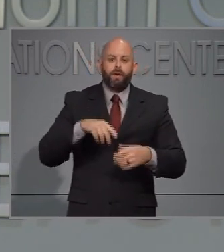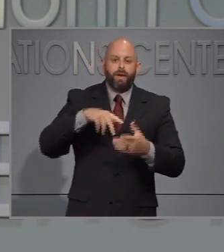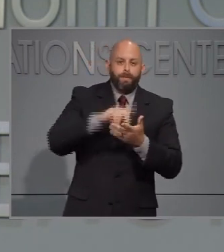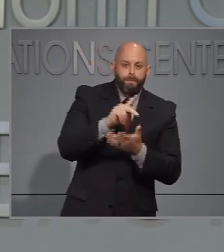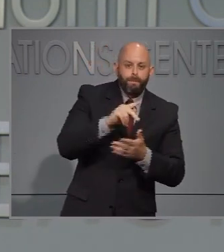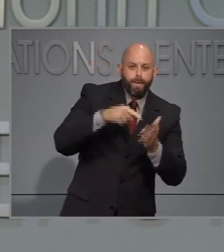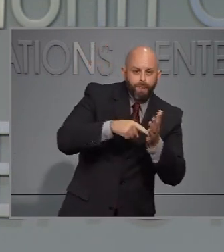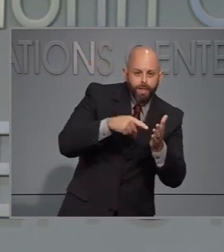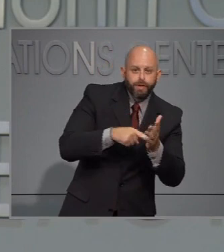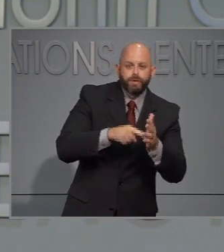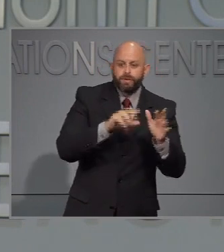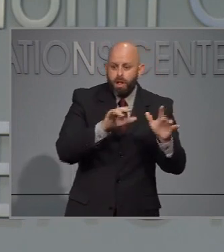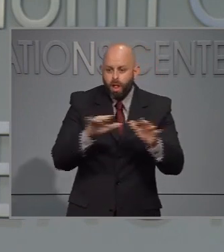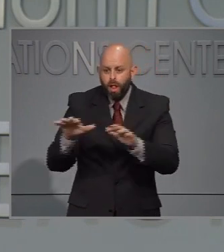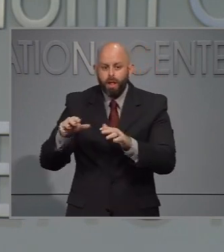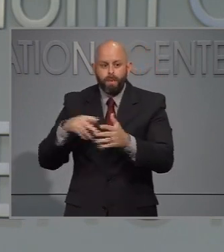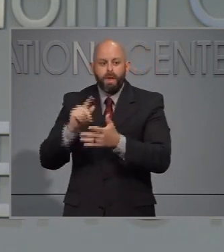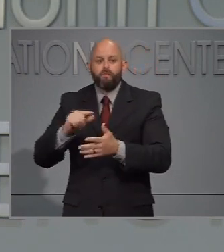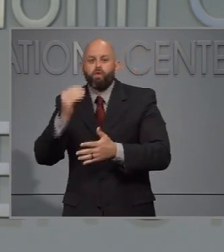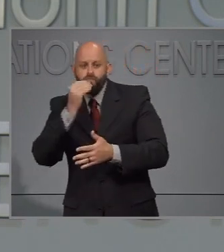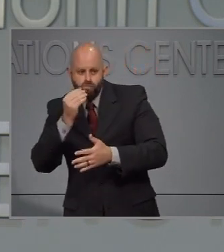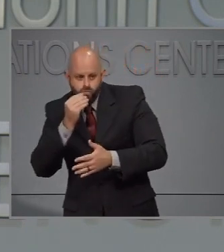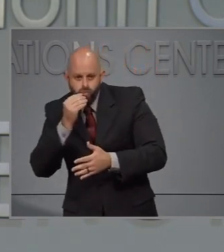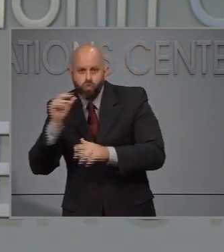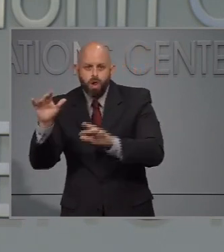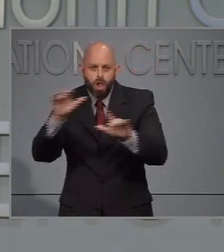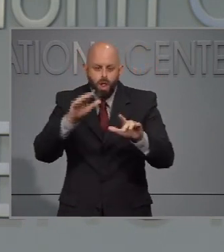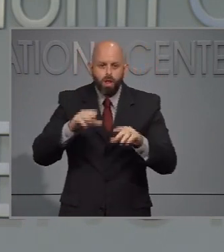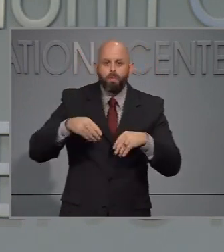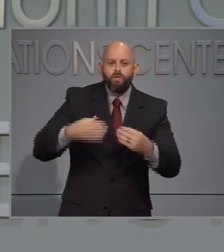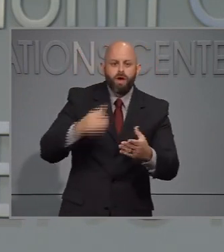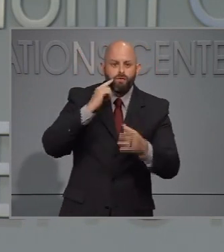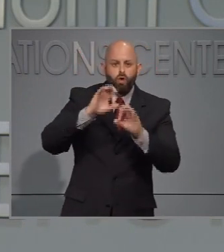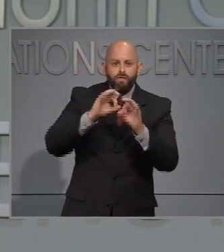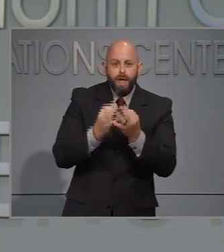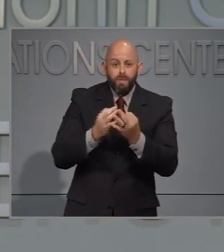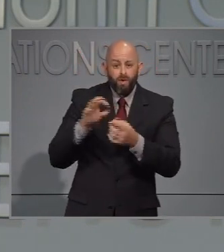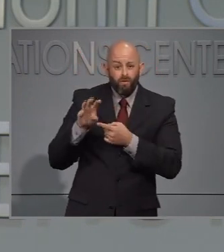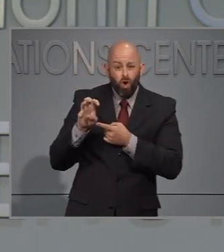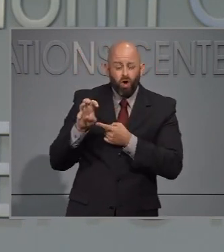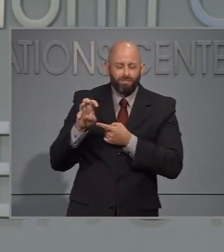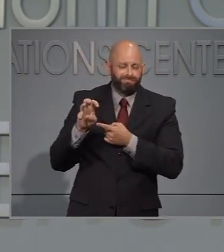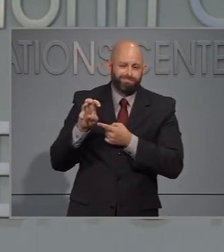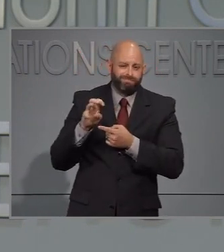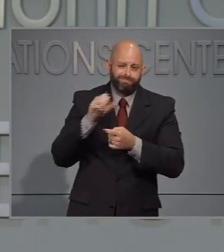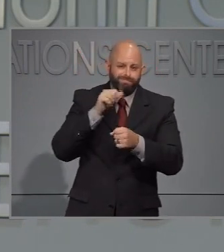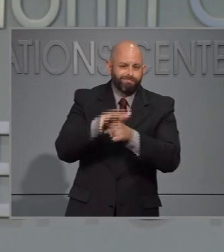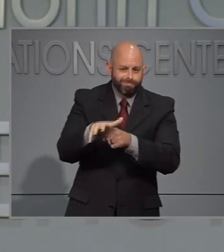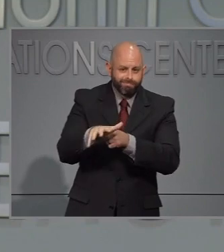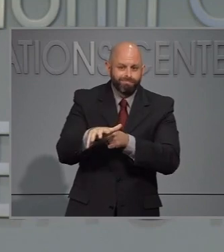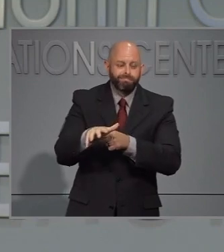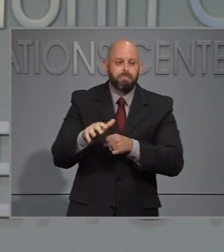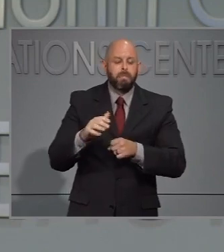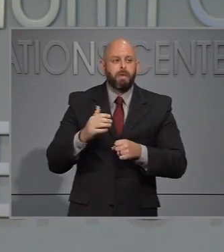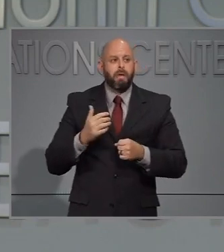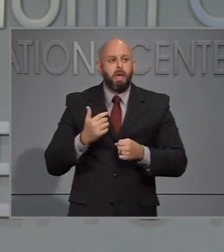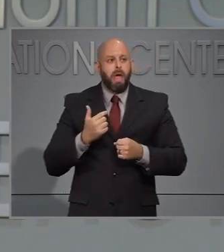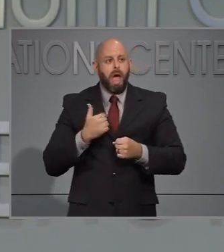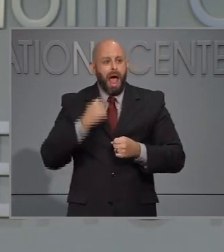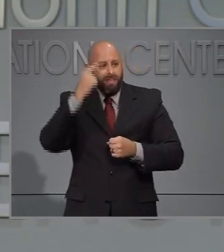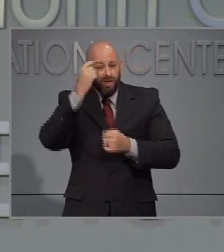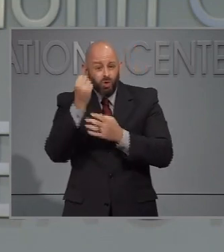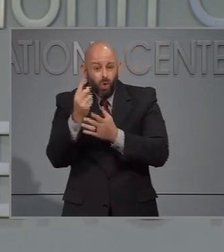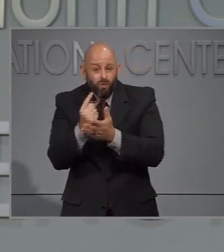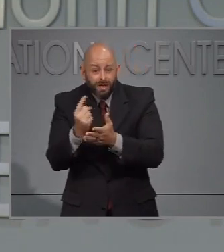to provide for a family, then I think these benefits should be higher, and I think 12 weeks is too short of a